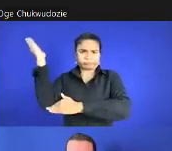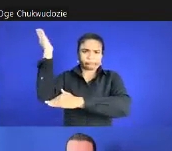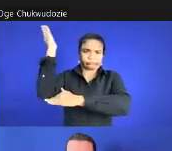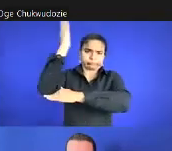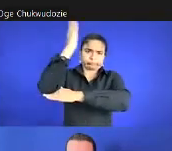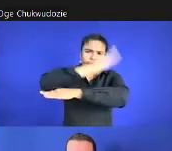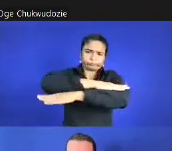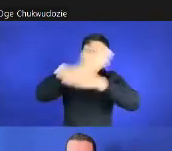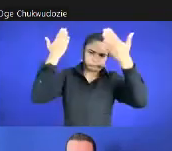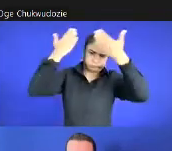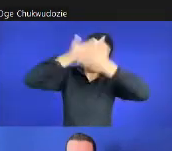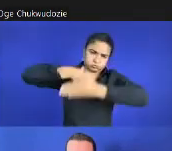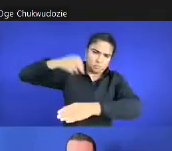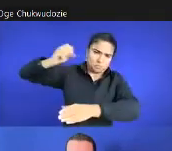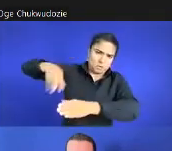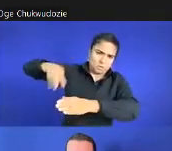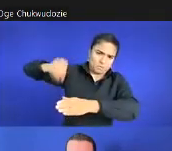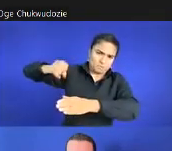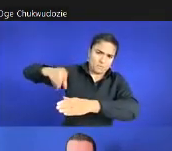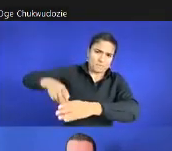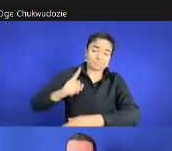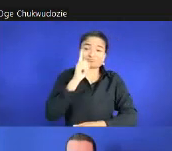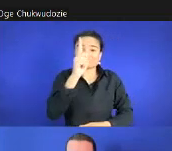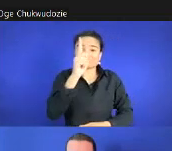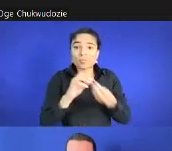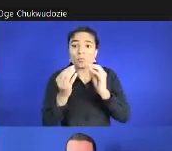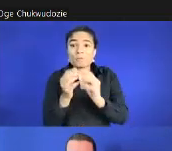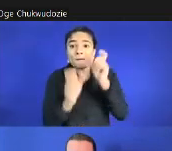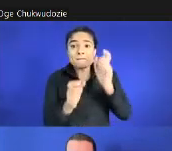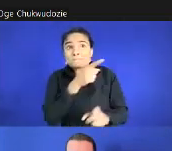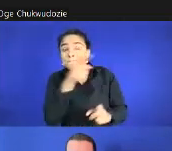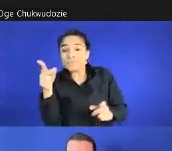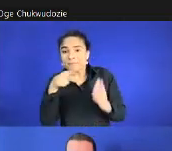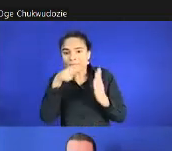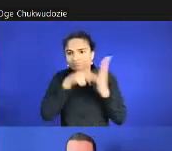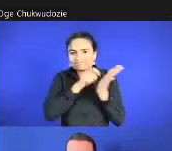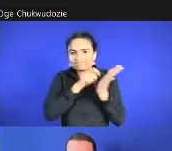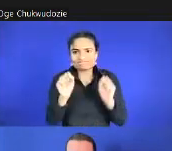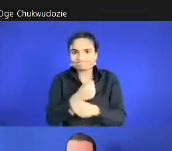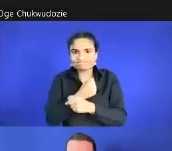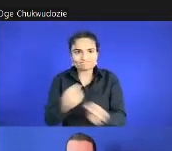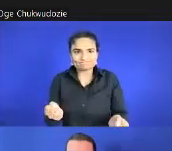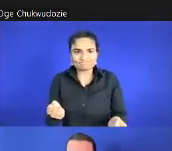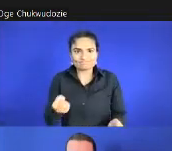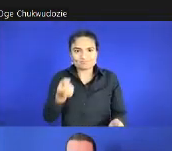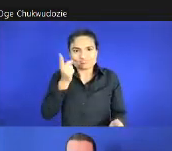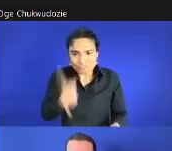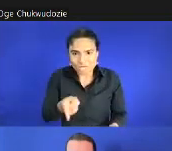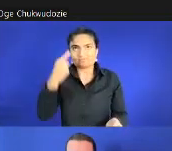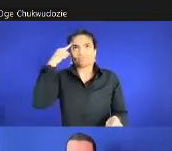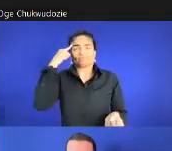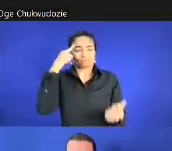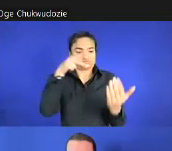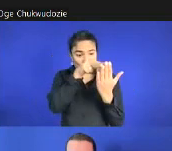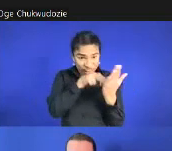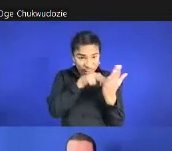read or to write before you can use it. It is not ideal for urgent feedback, because I know that most times for